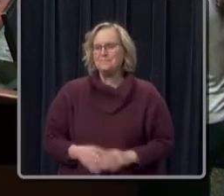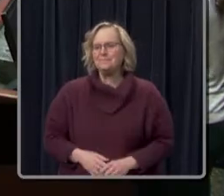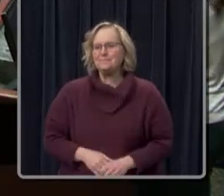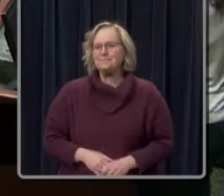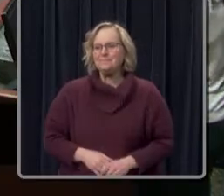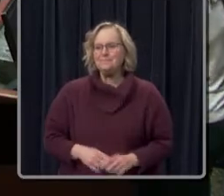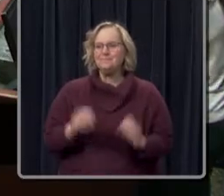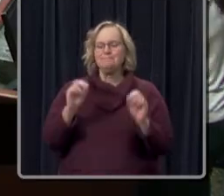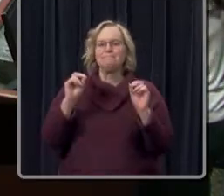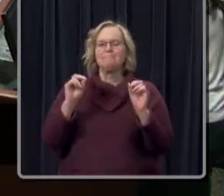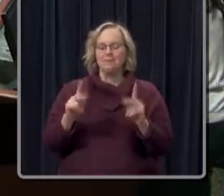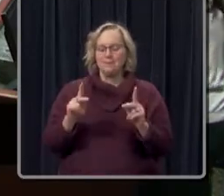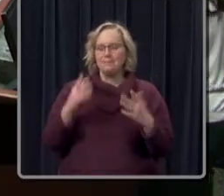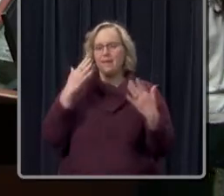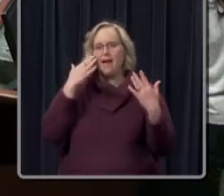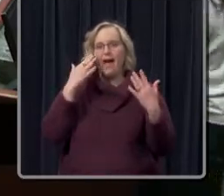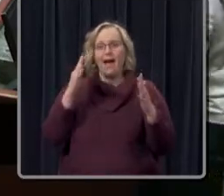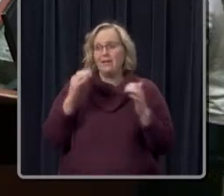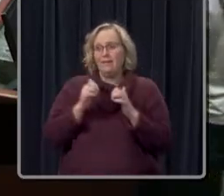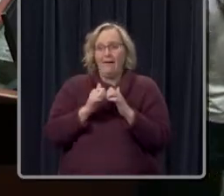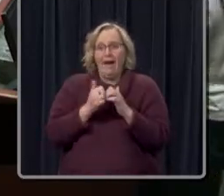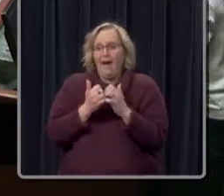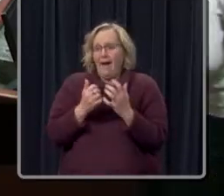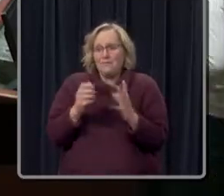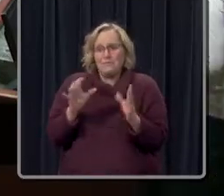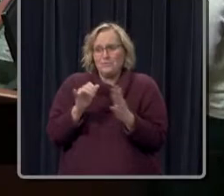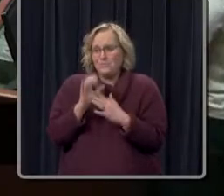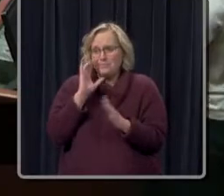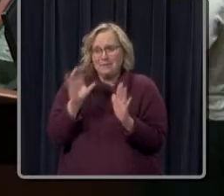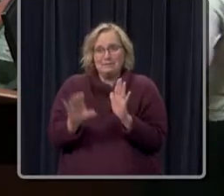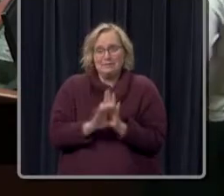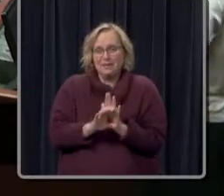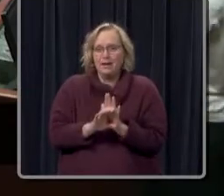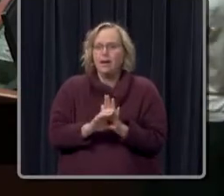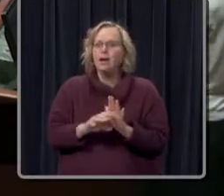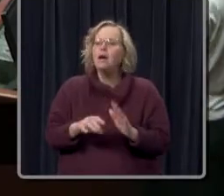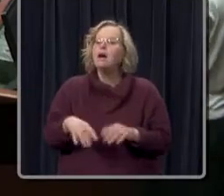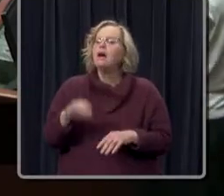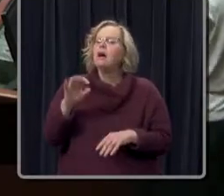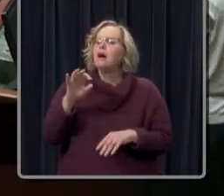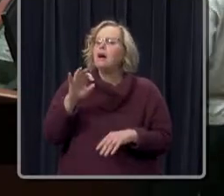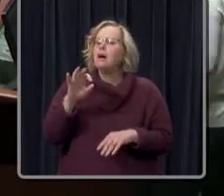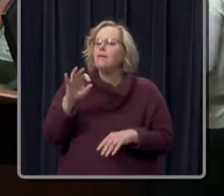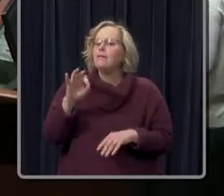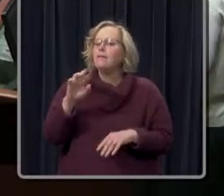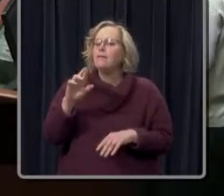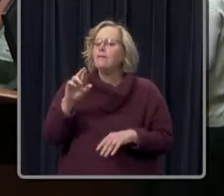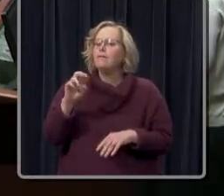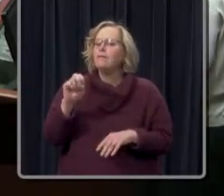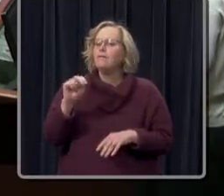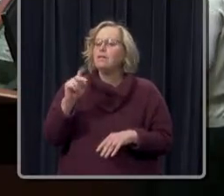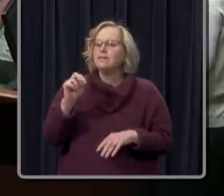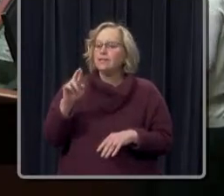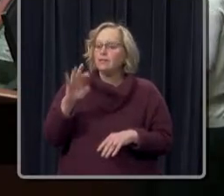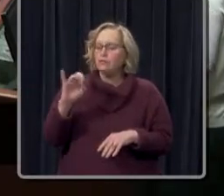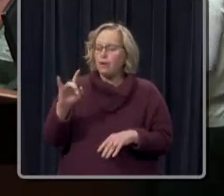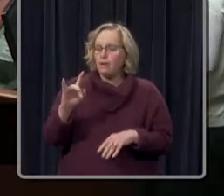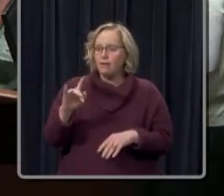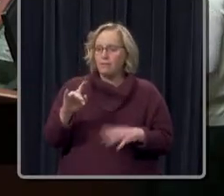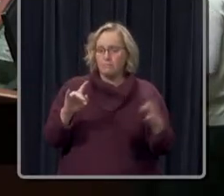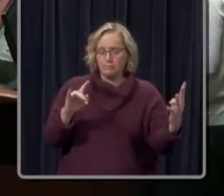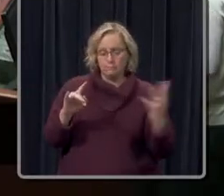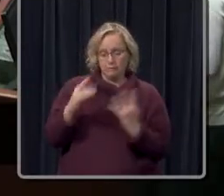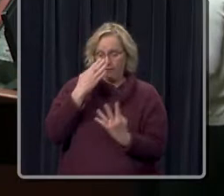all right, folks, I don't know how we're gonna do this. If I can have Frontier Trail on the front, and then if I could have the